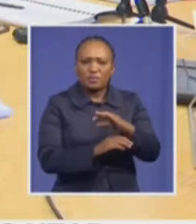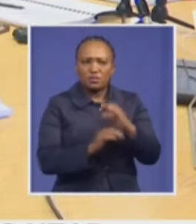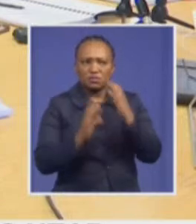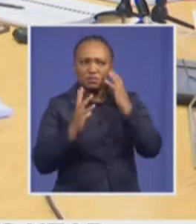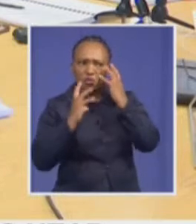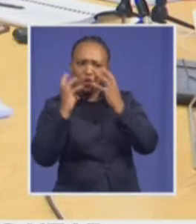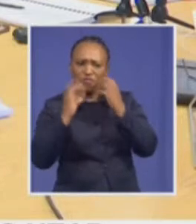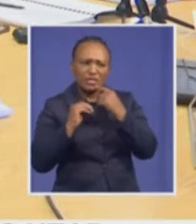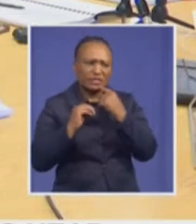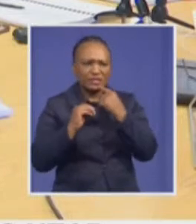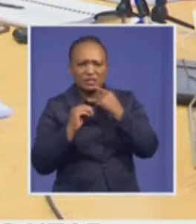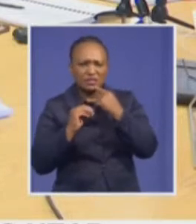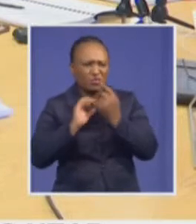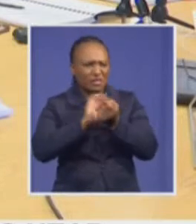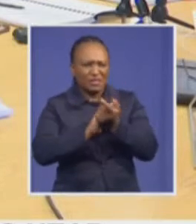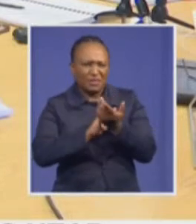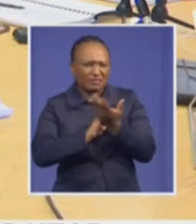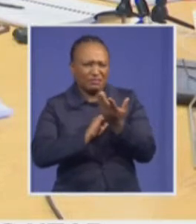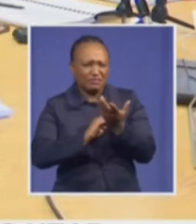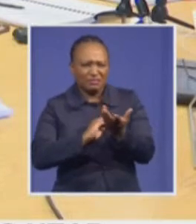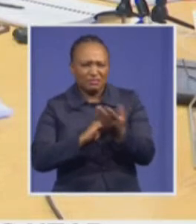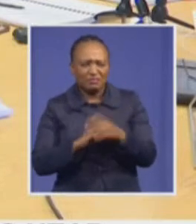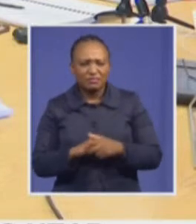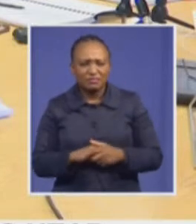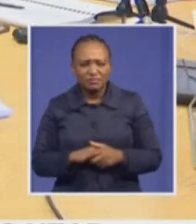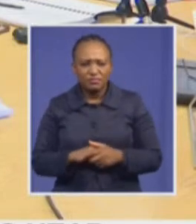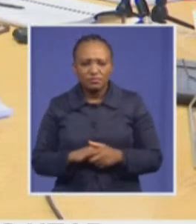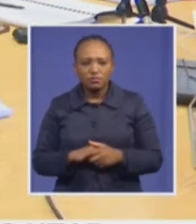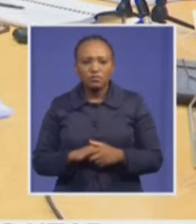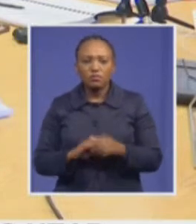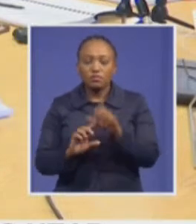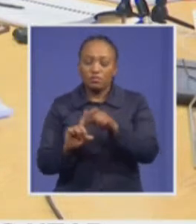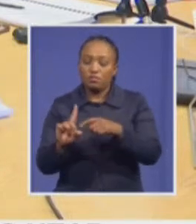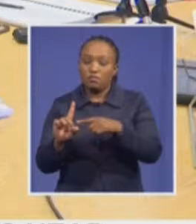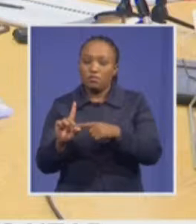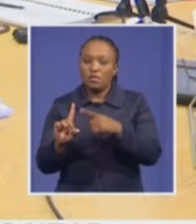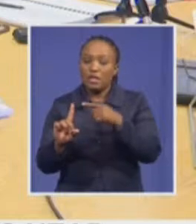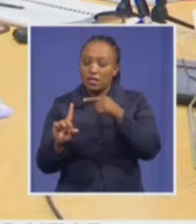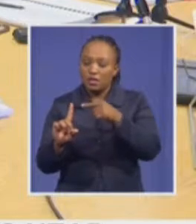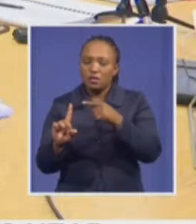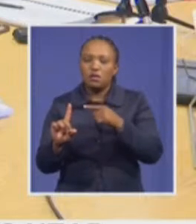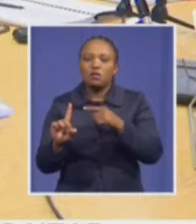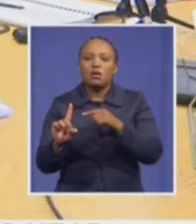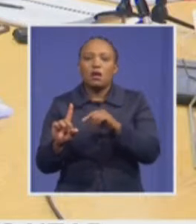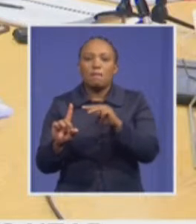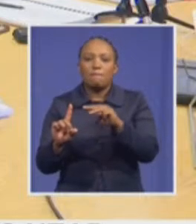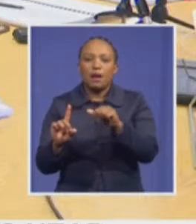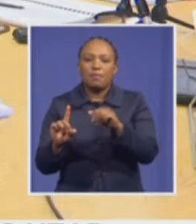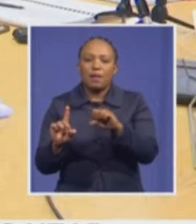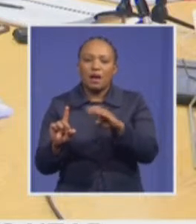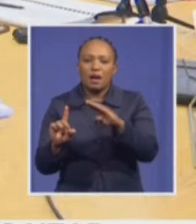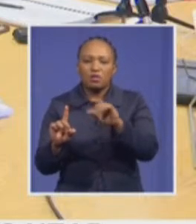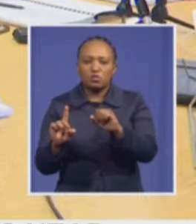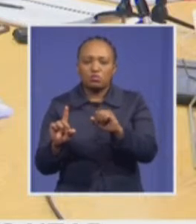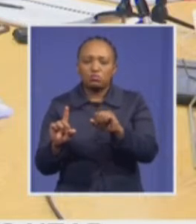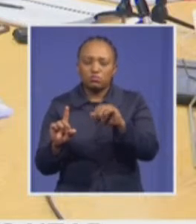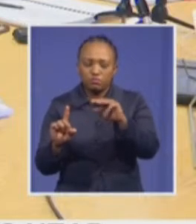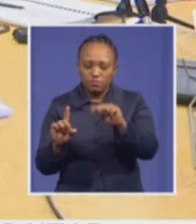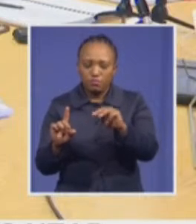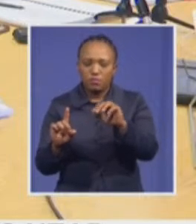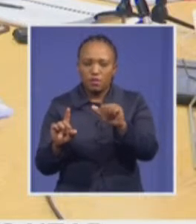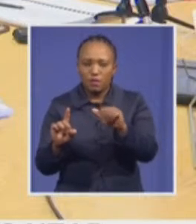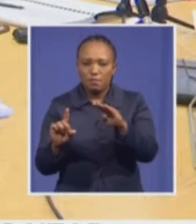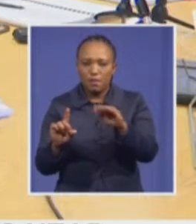then she says, look, I've been trying to get hold of Chane, who's the